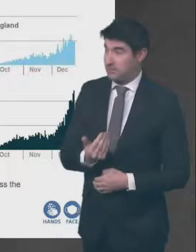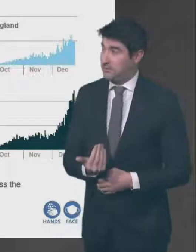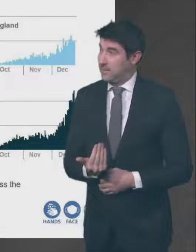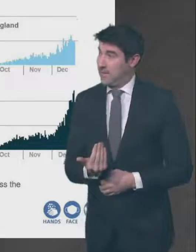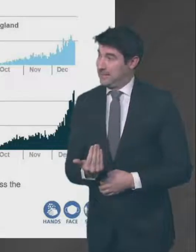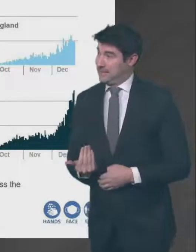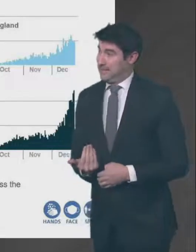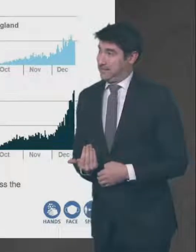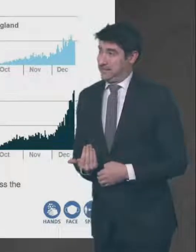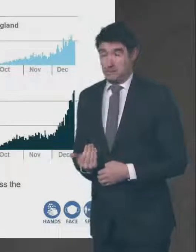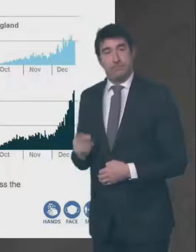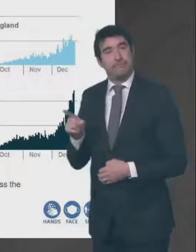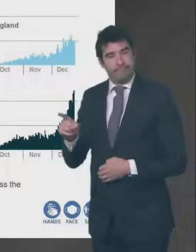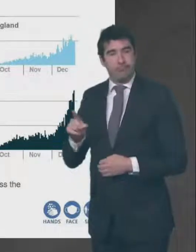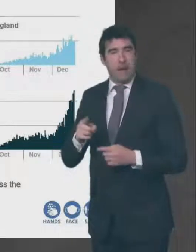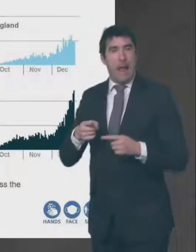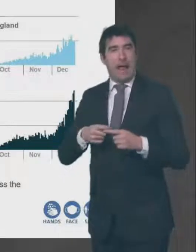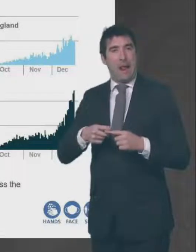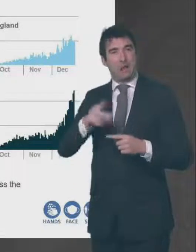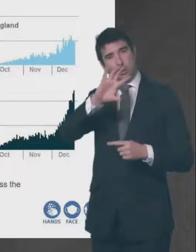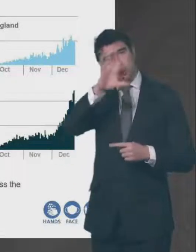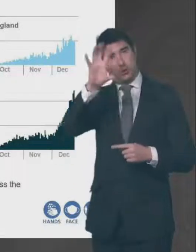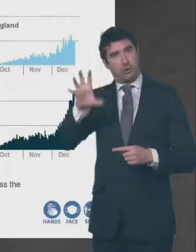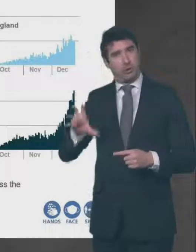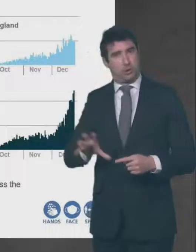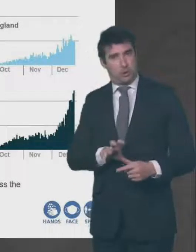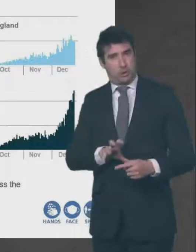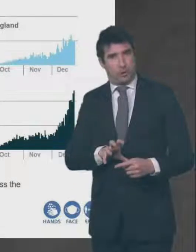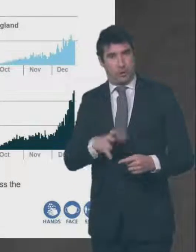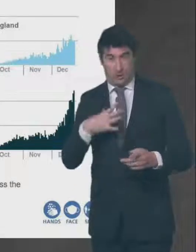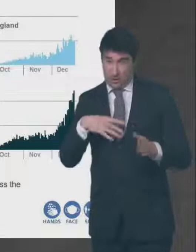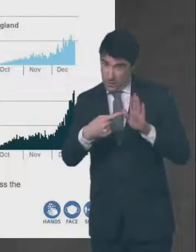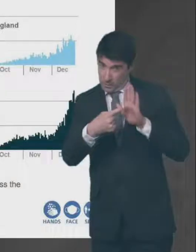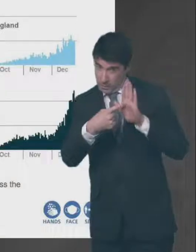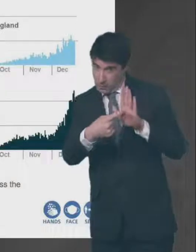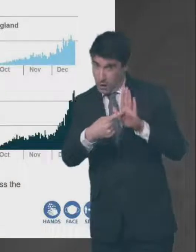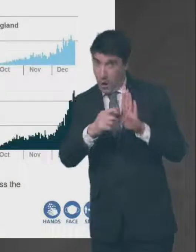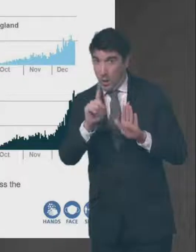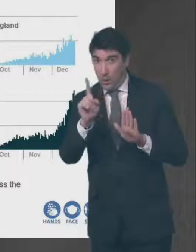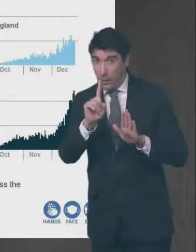really want to draw your eye to the 3